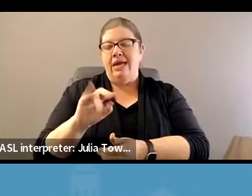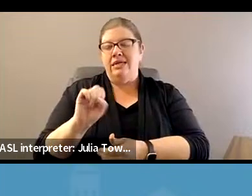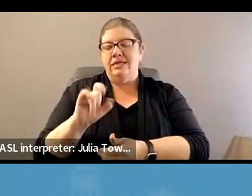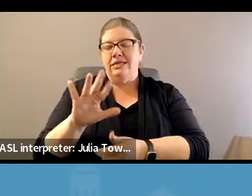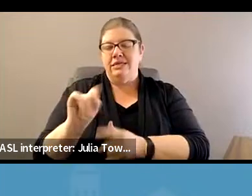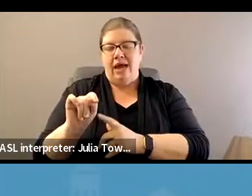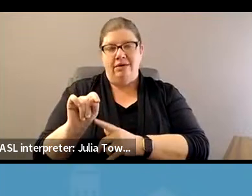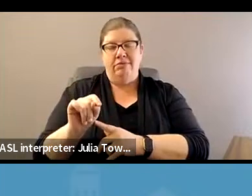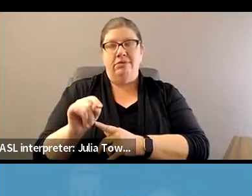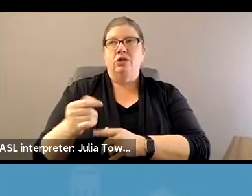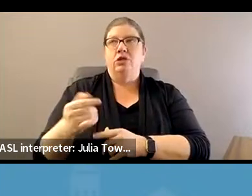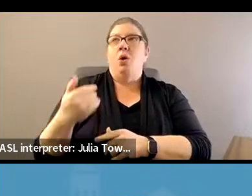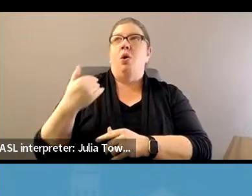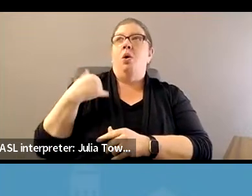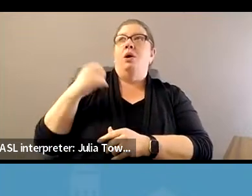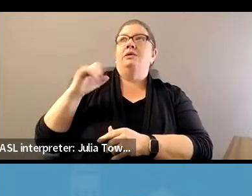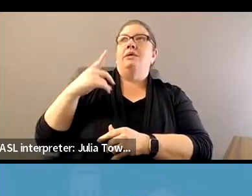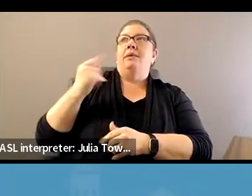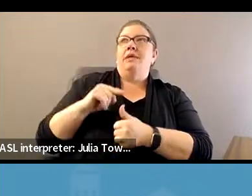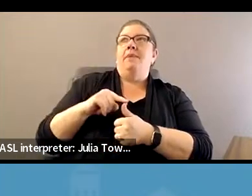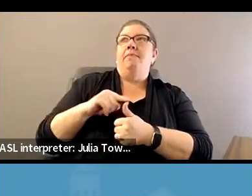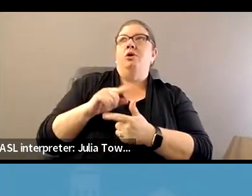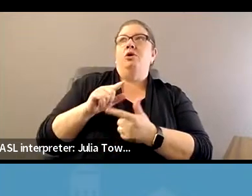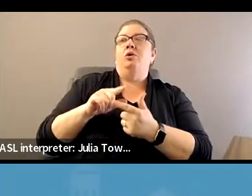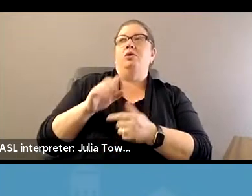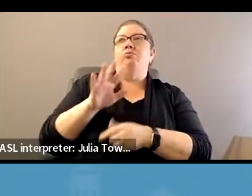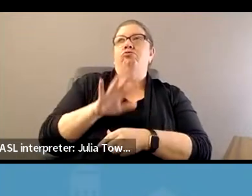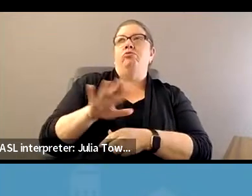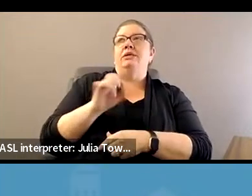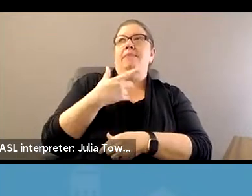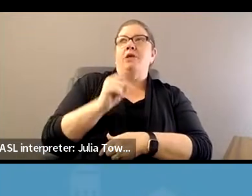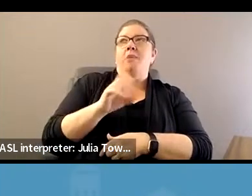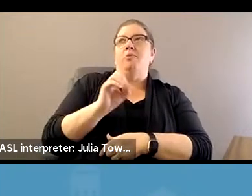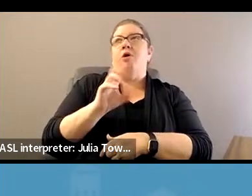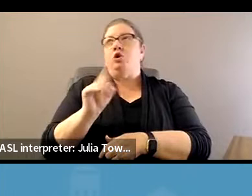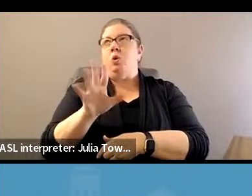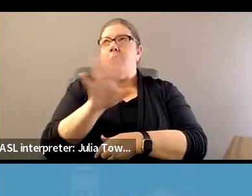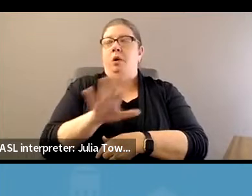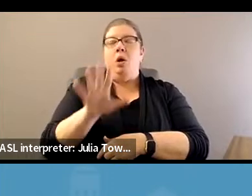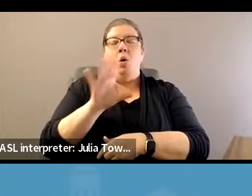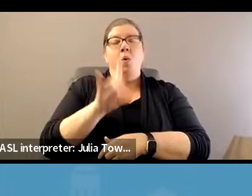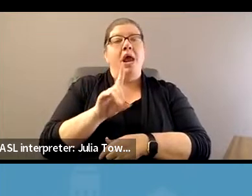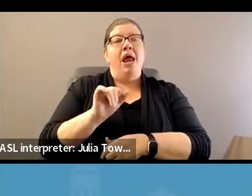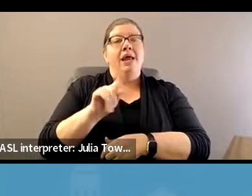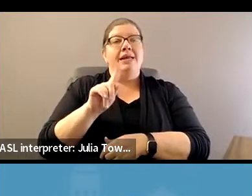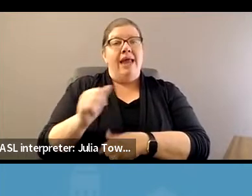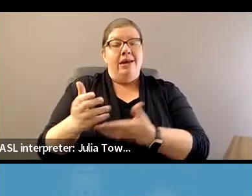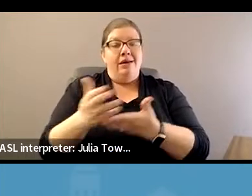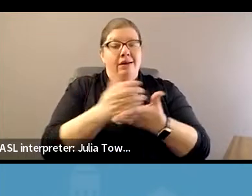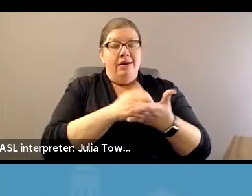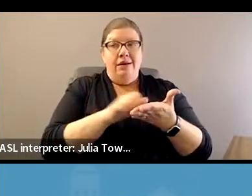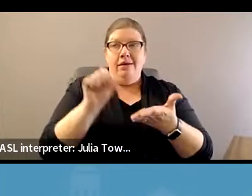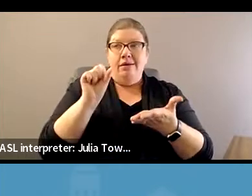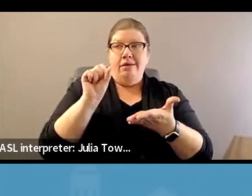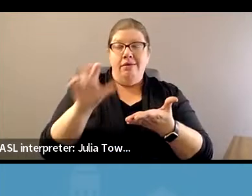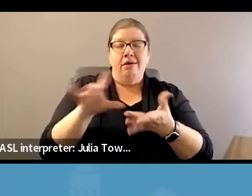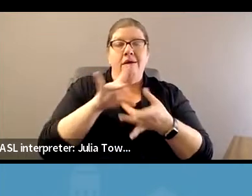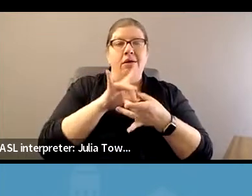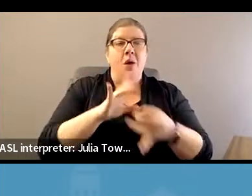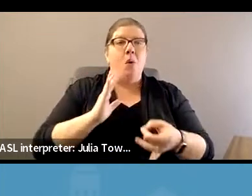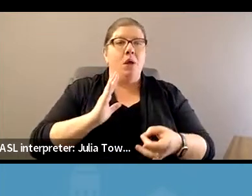in September, October time period, we were sending data that would have to do with